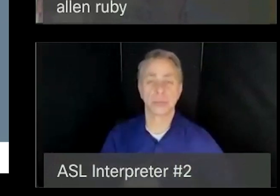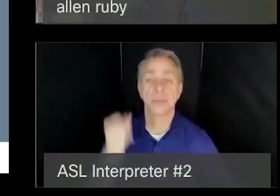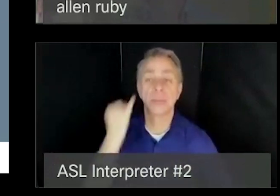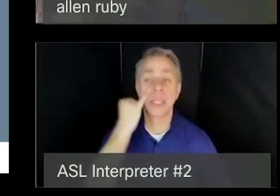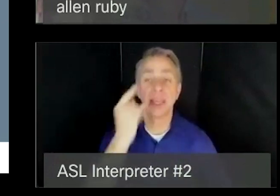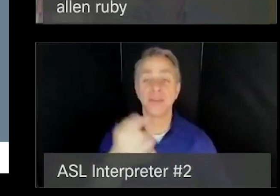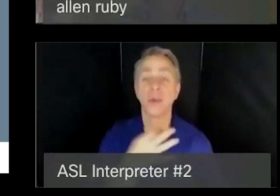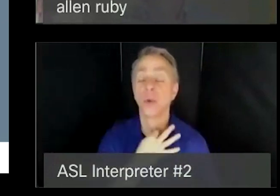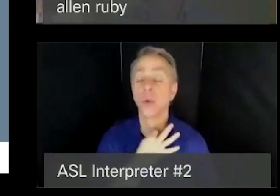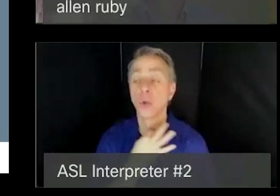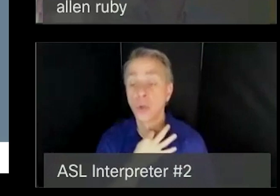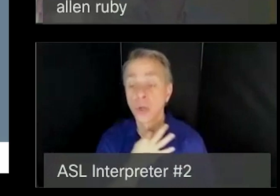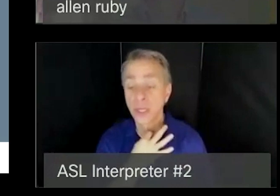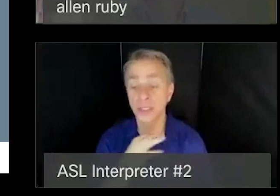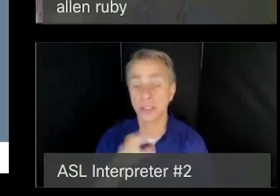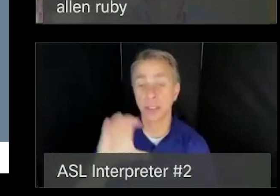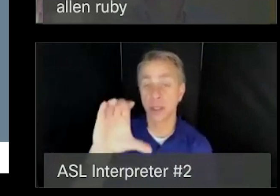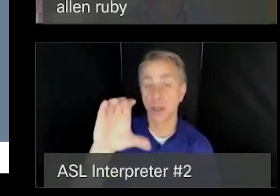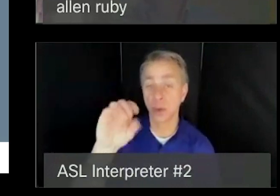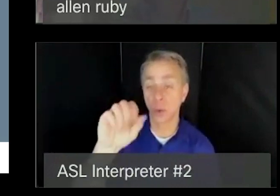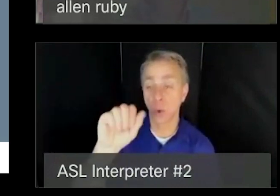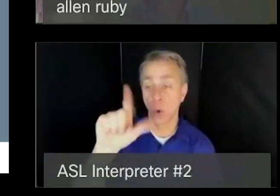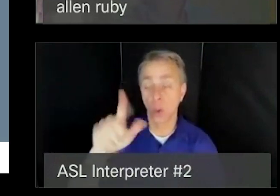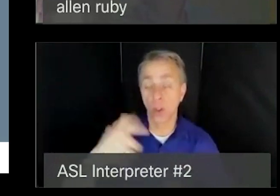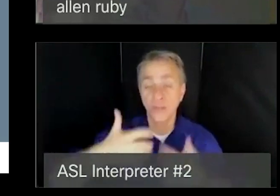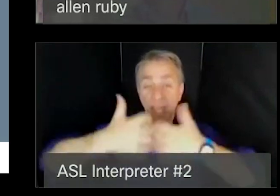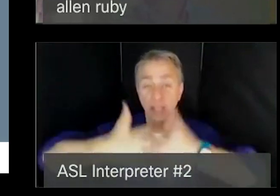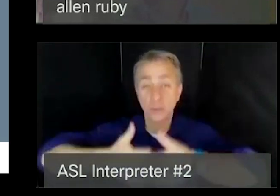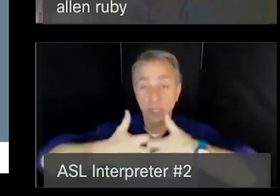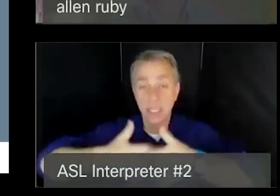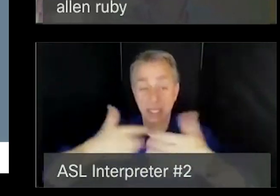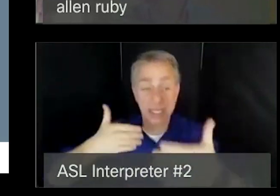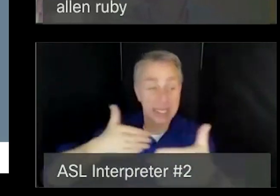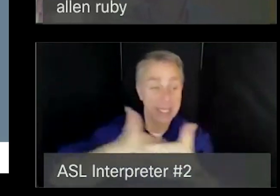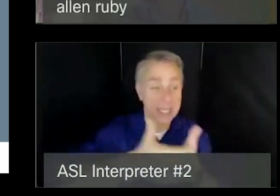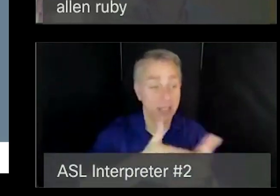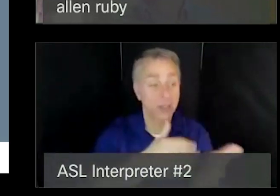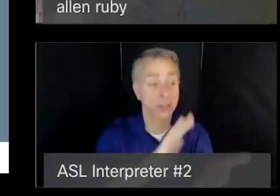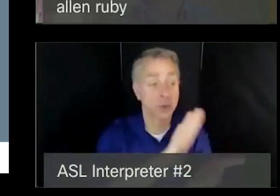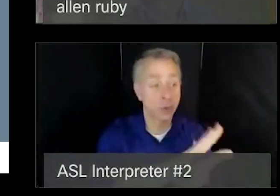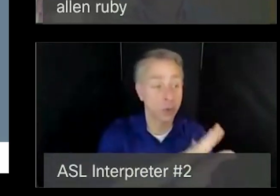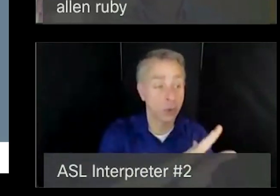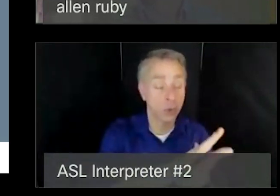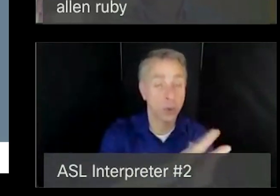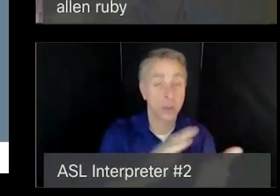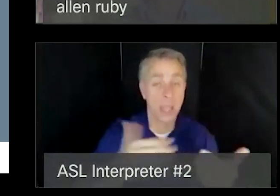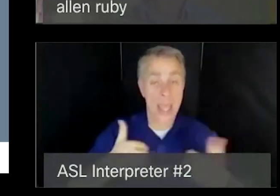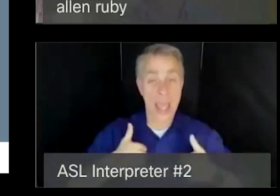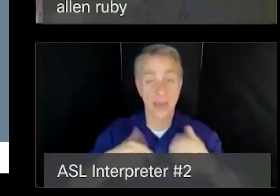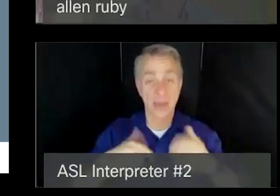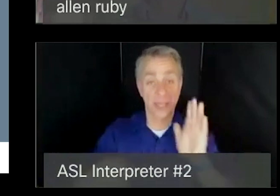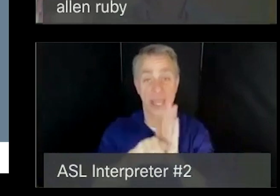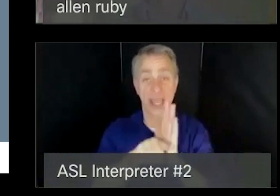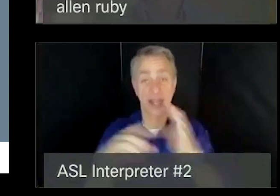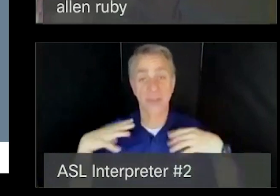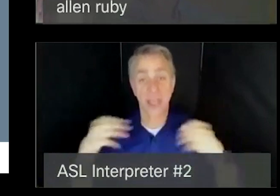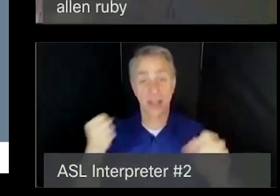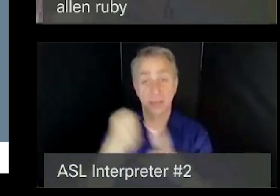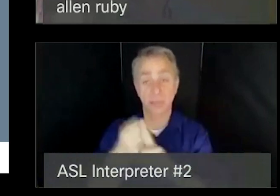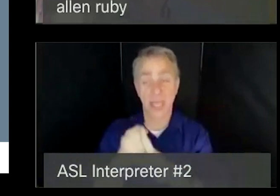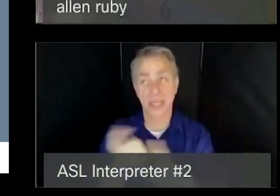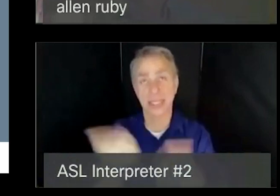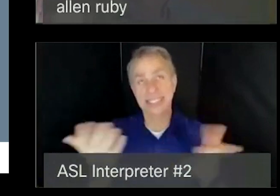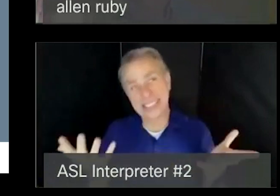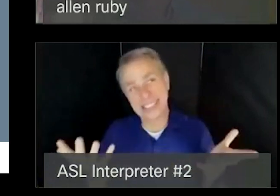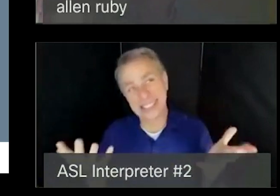or schools around coal plants, what is the health effects? That's a little harder to argue, because you could say, I'm going to